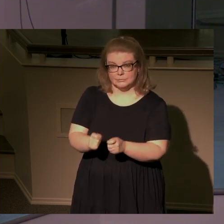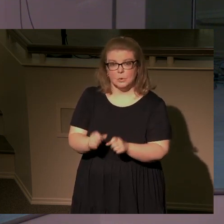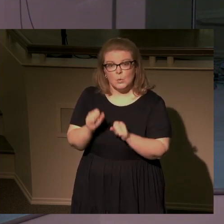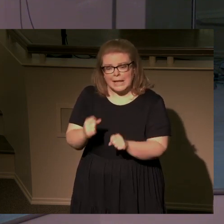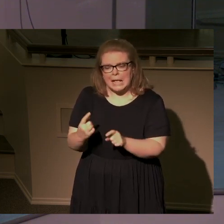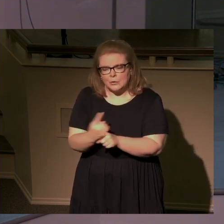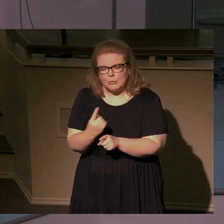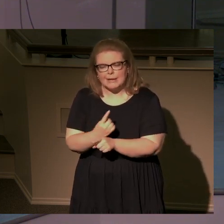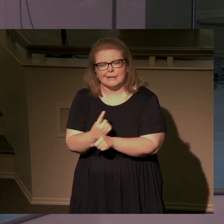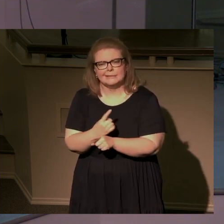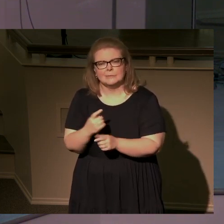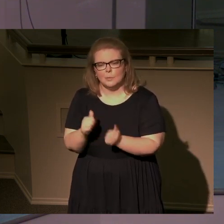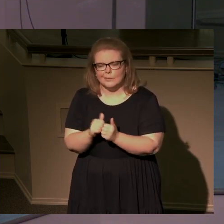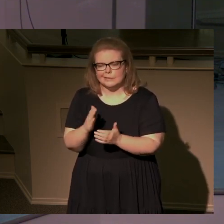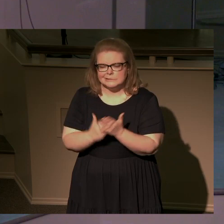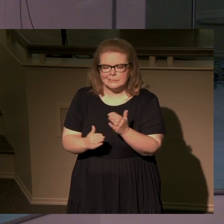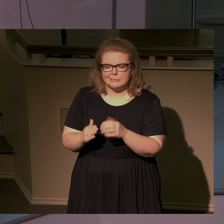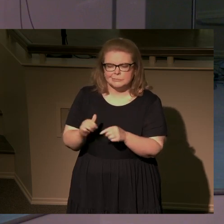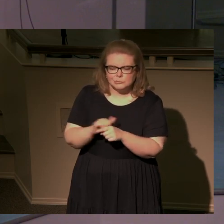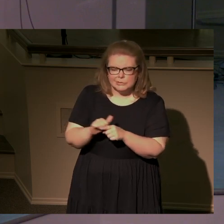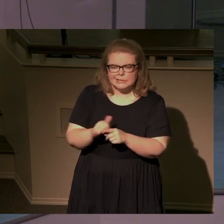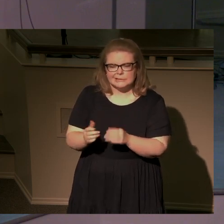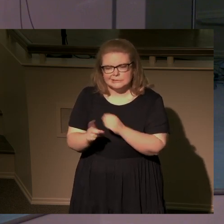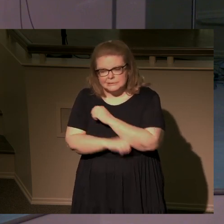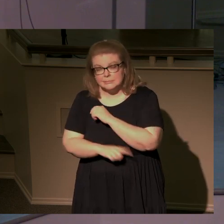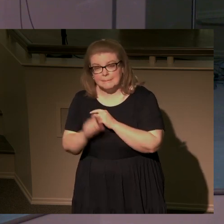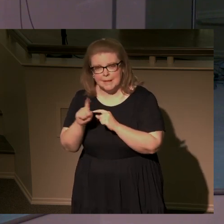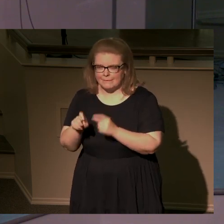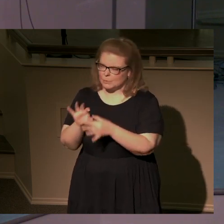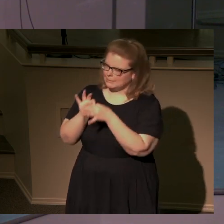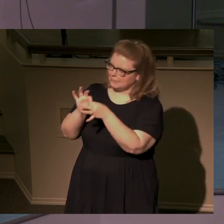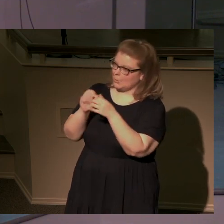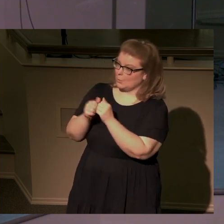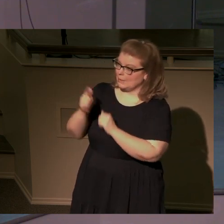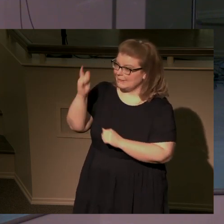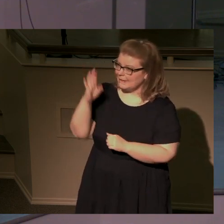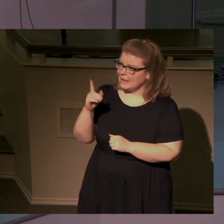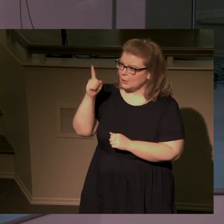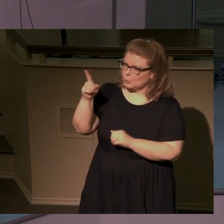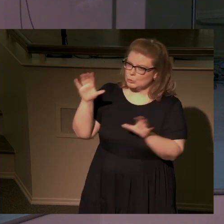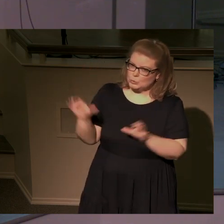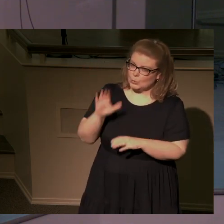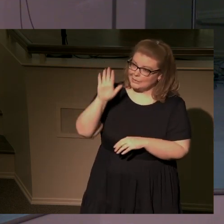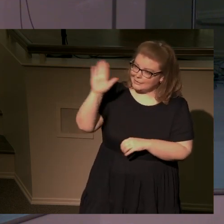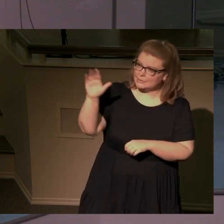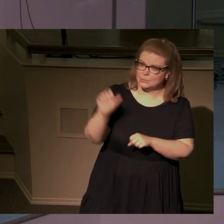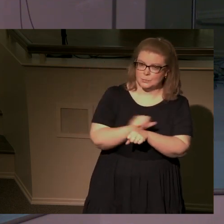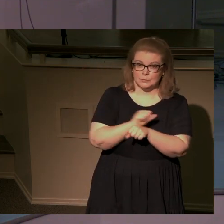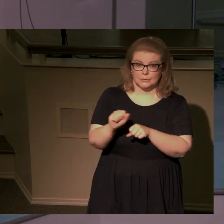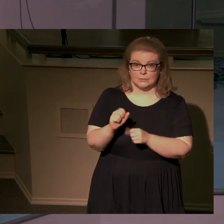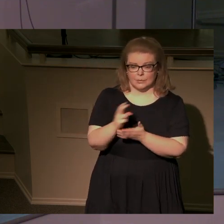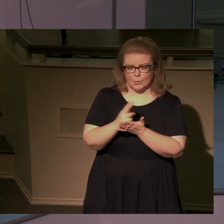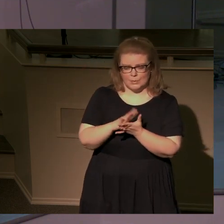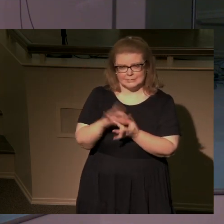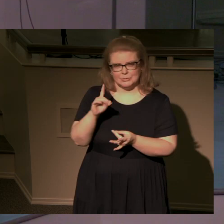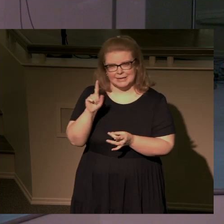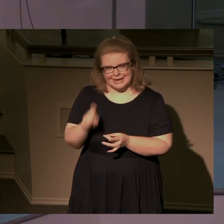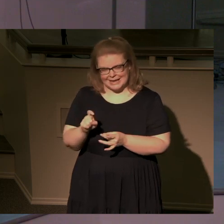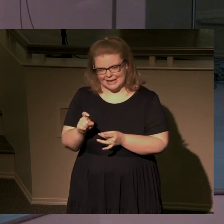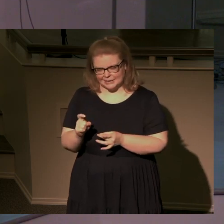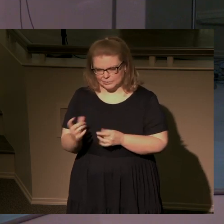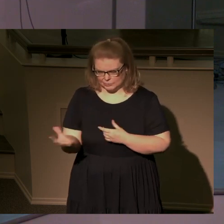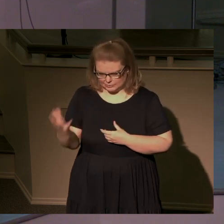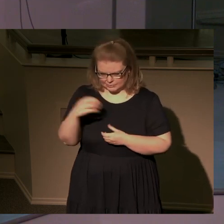need a partnership with God, and God who does the heavy lifting. The Holy Spirit has to infuse in